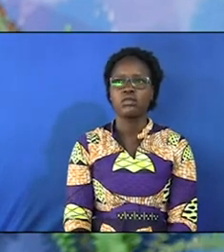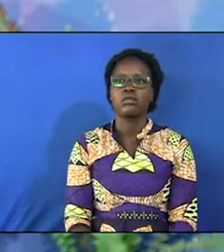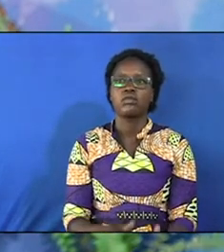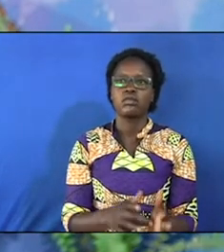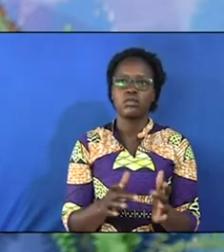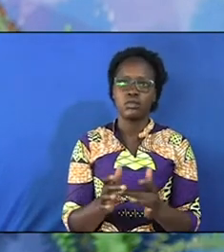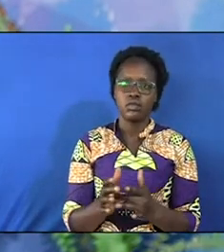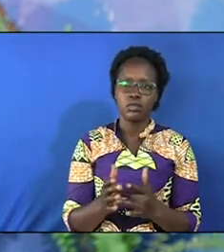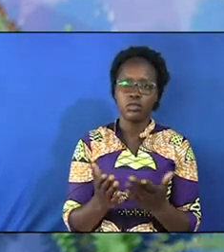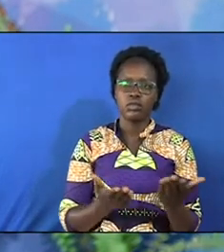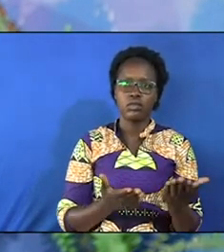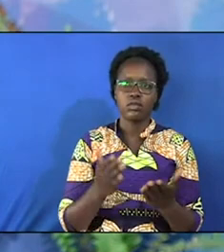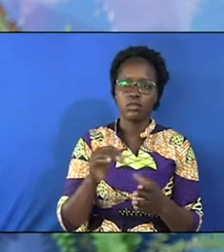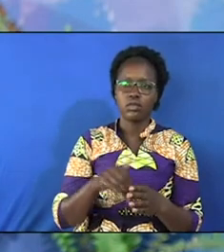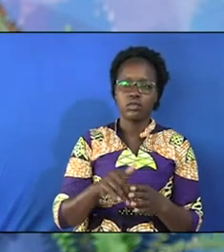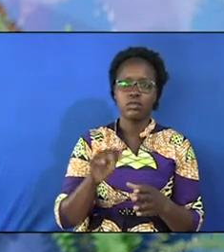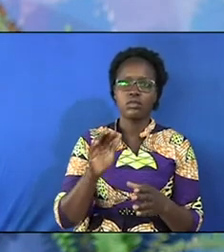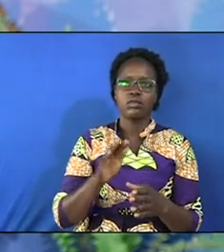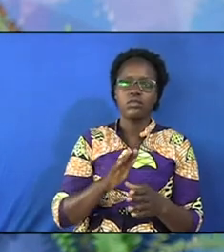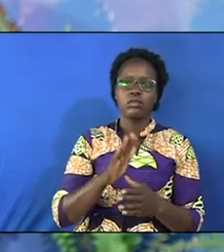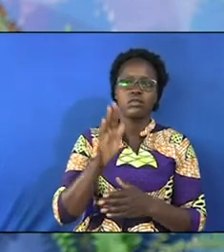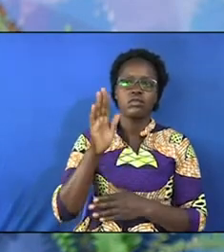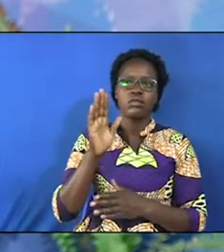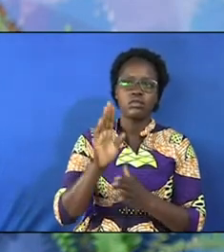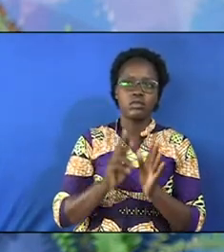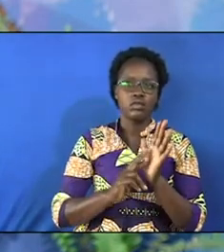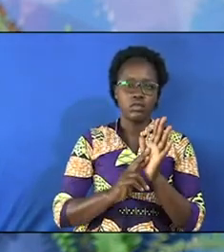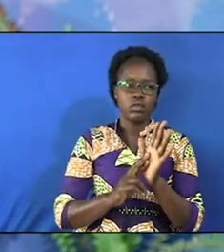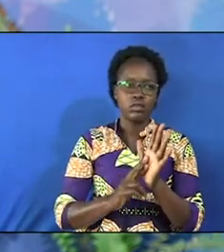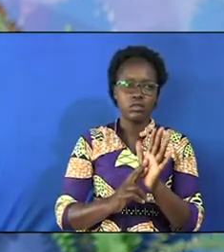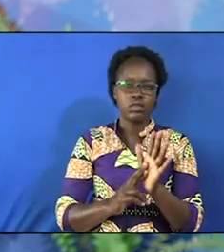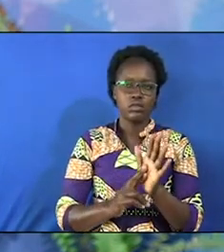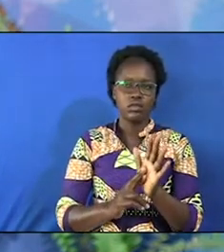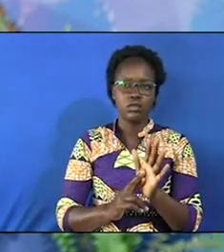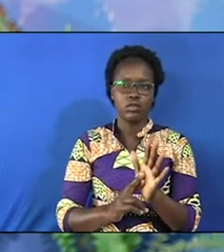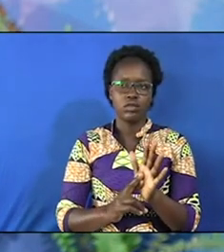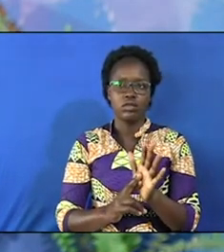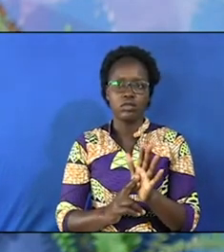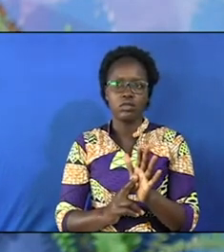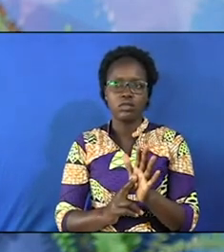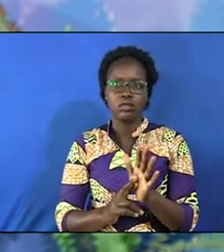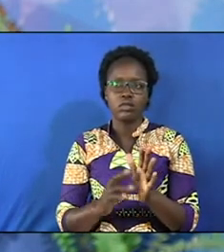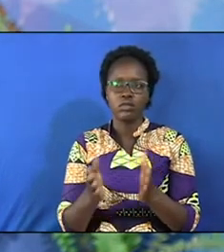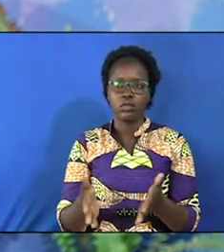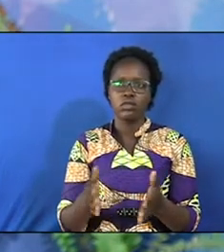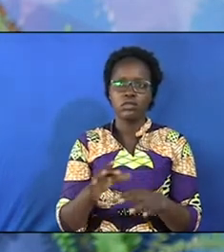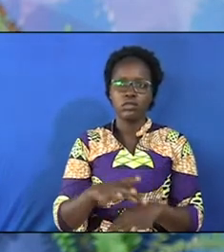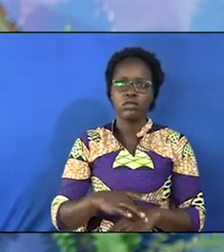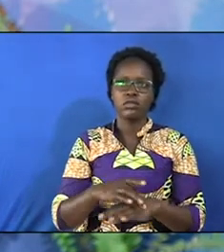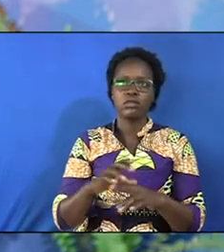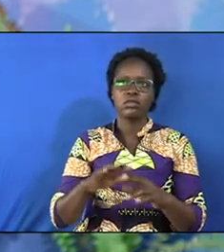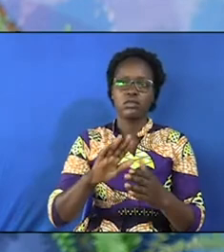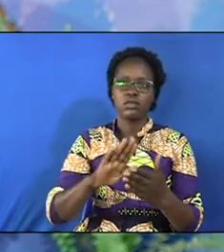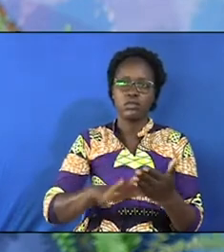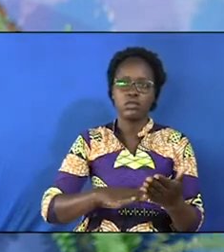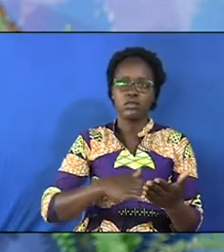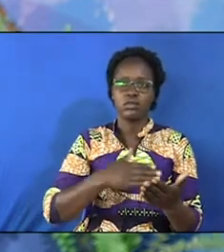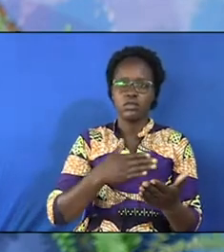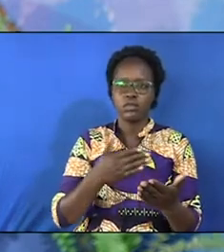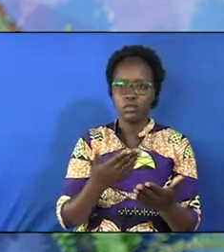of Jesus serving in his stead. Here on